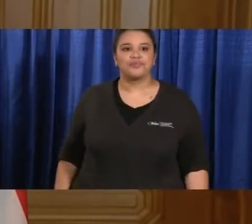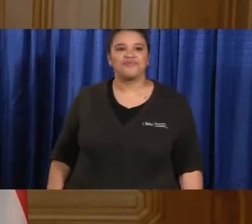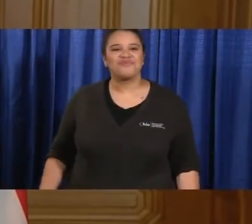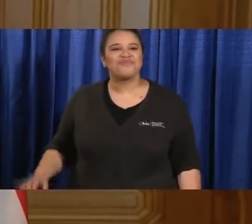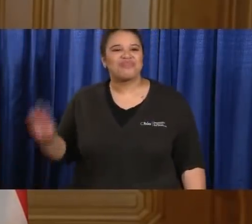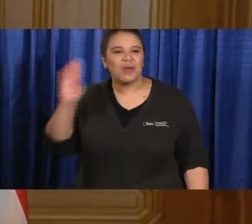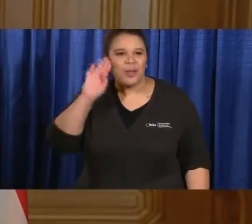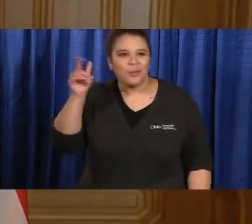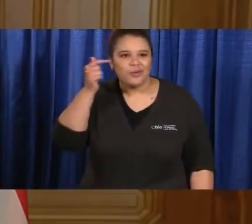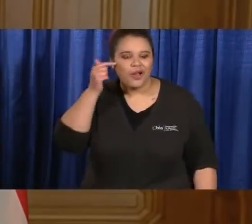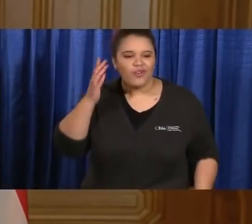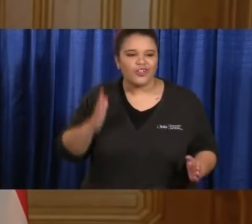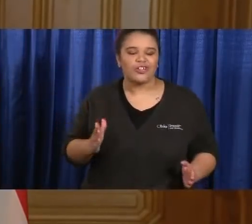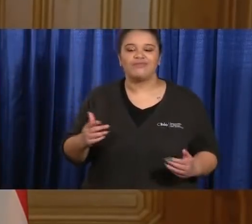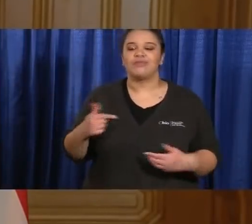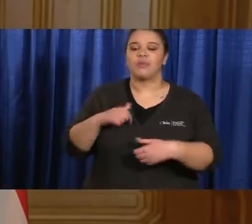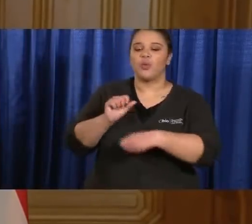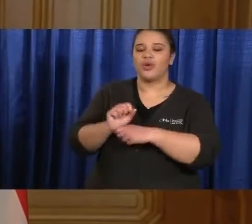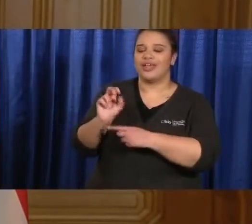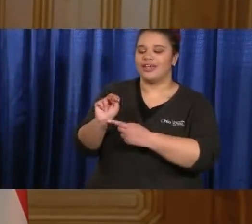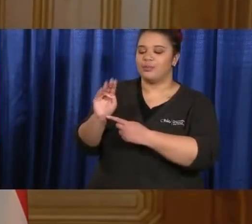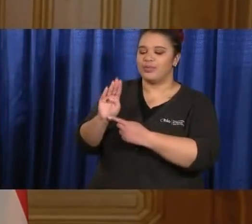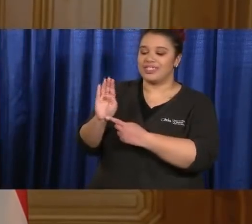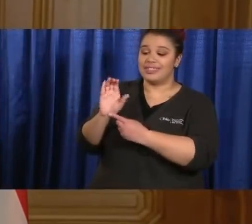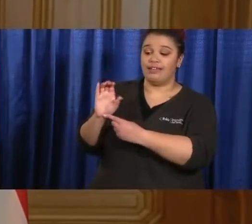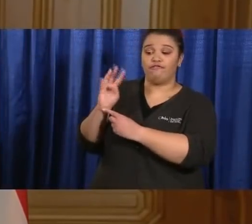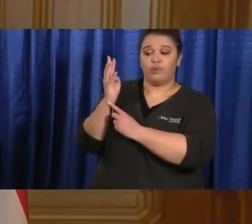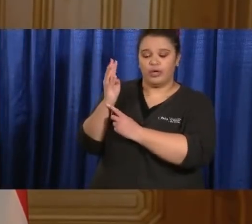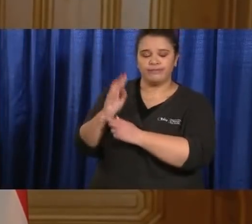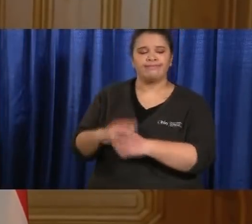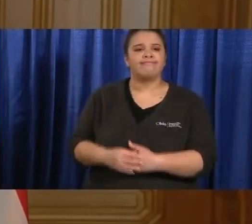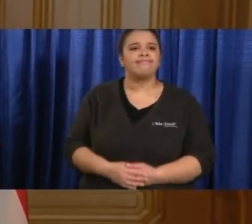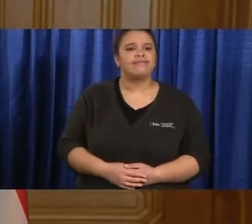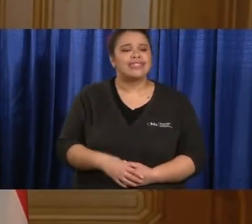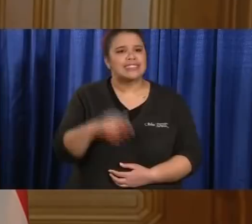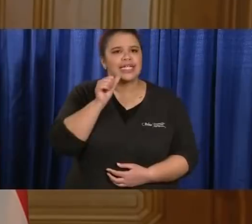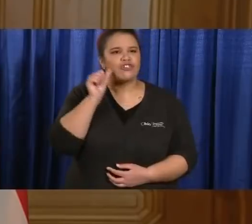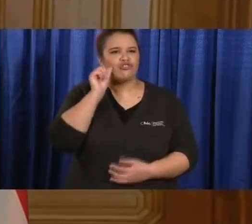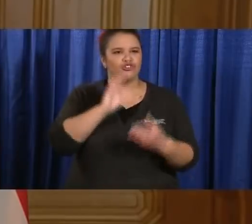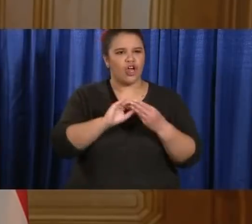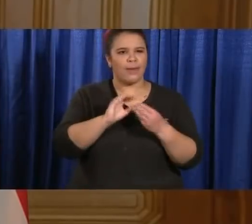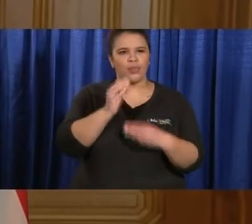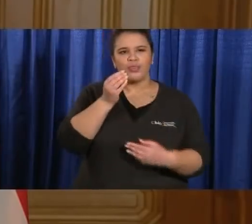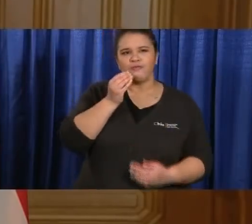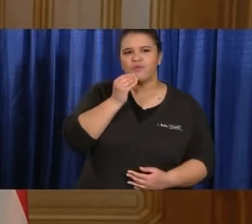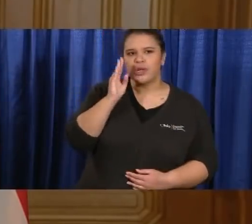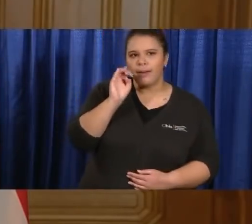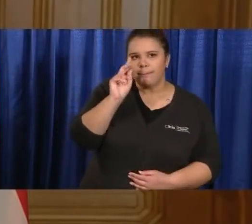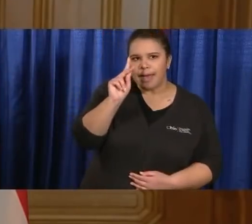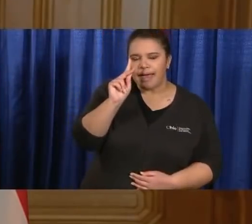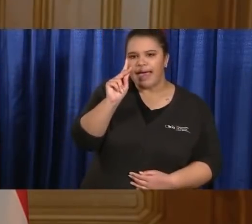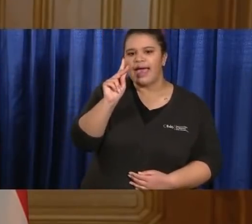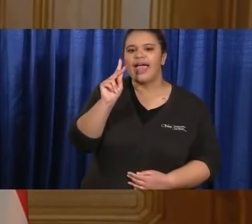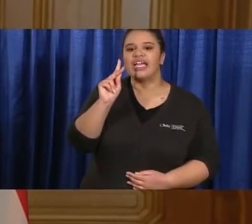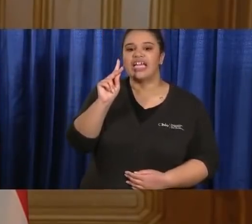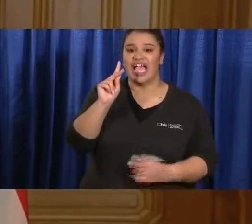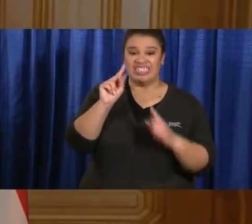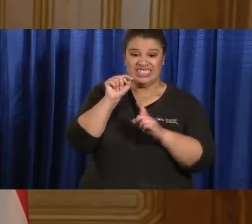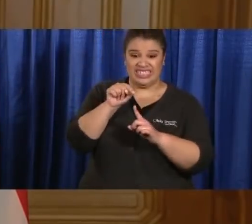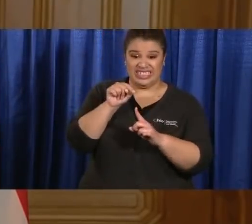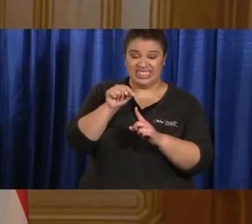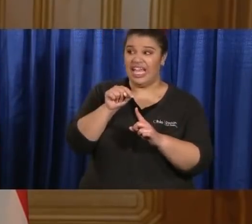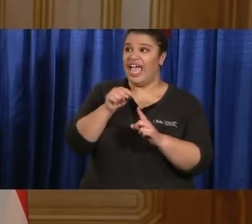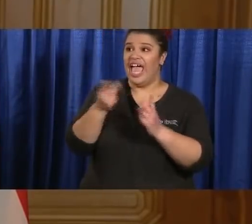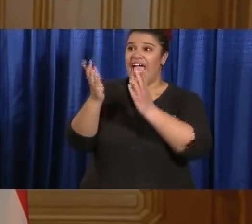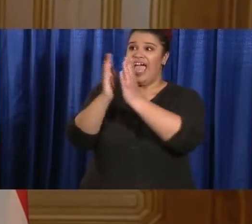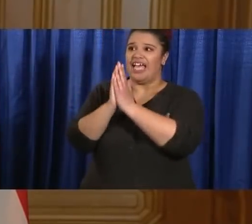Hi, Governor. Eric Halpern with NBC4. Yesterday, you had mentioned the Ohio Food Banks Association and the emergency funding request there for the